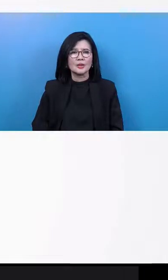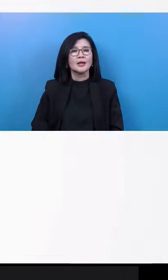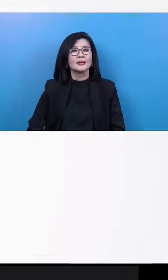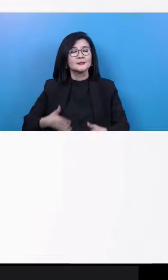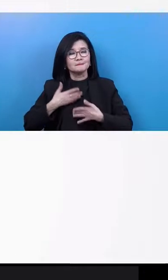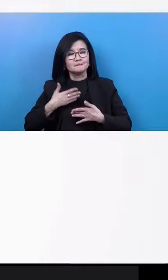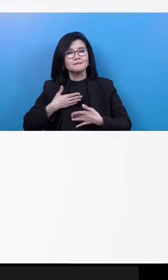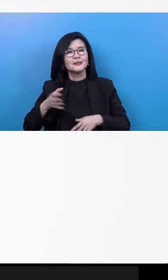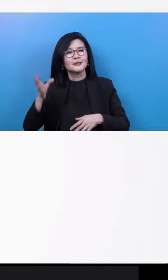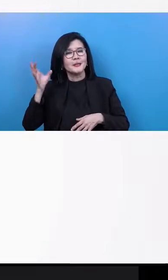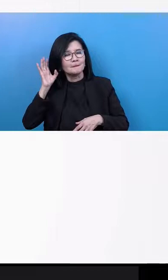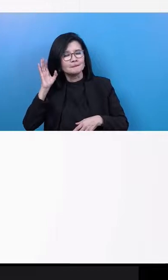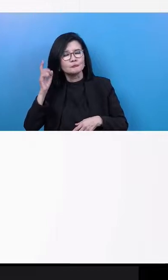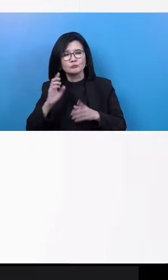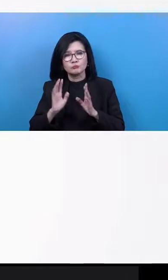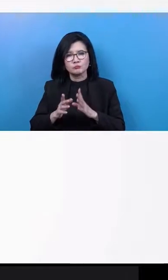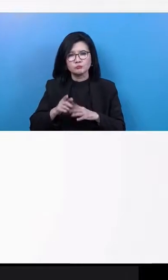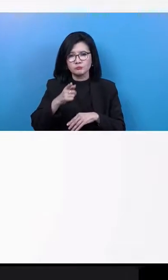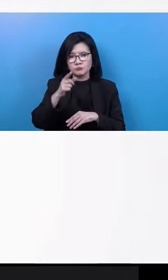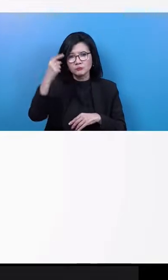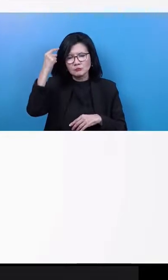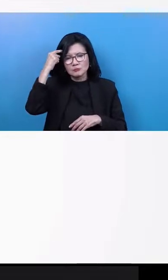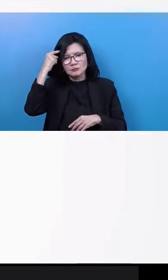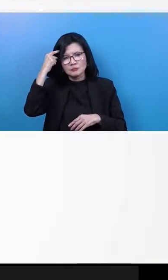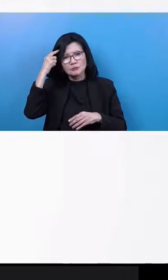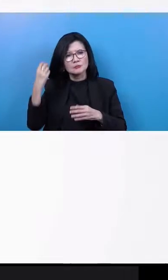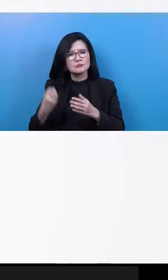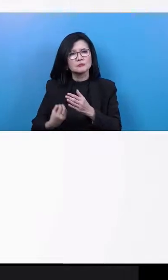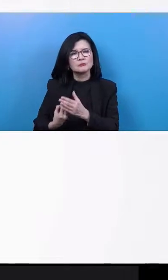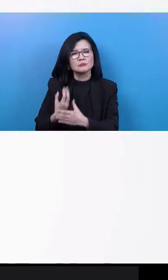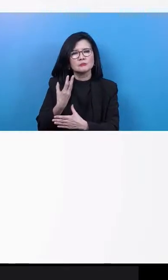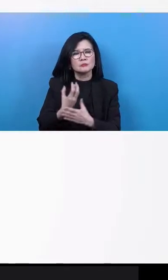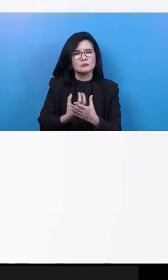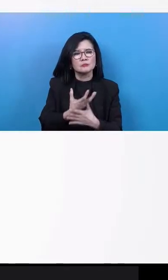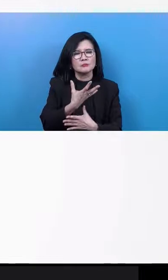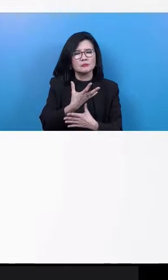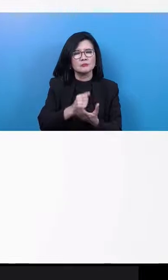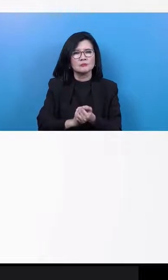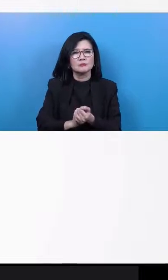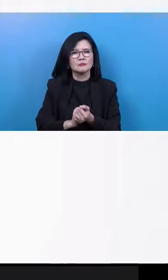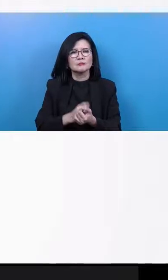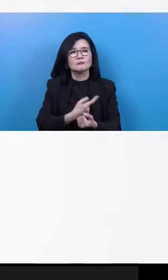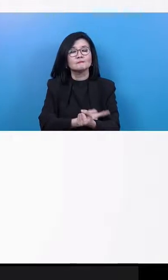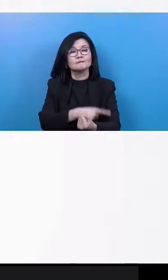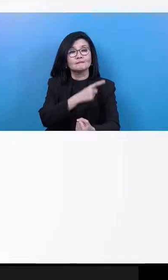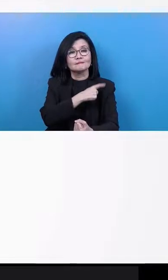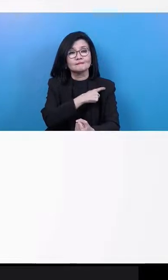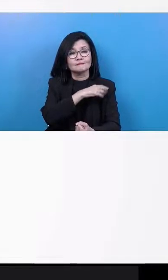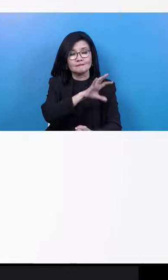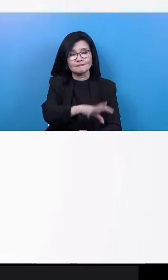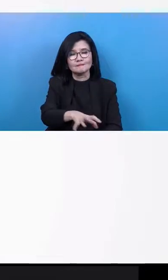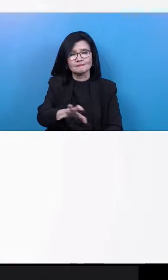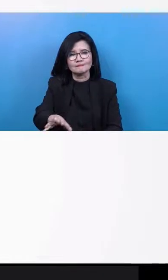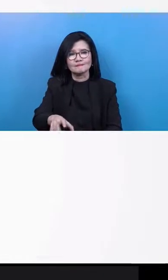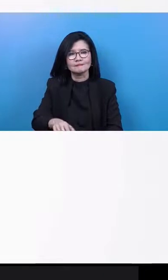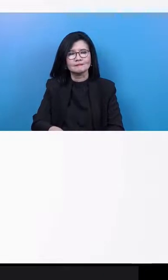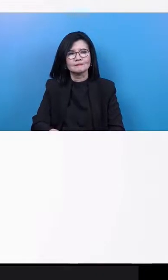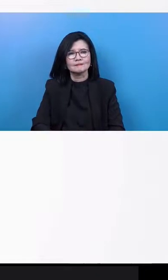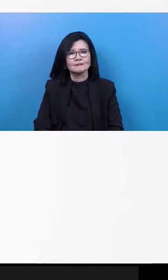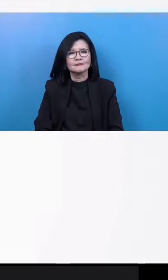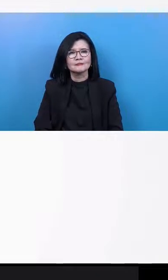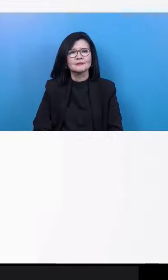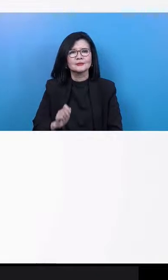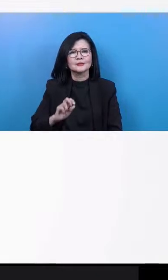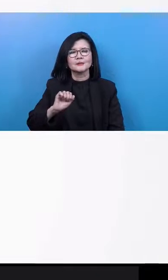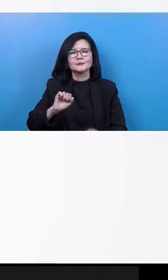capacities within the region so that you can believe in and actually do transformation in communities. So it should be seated in the